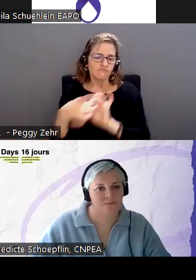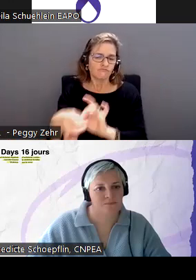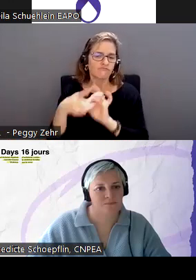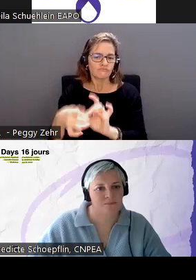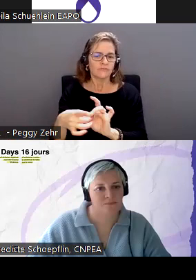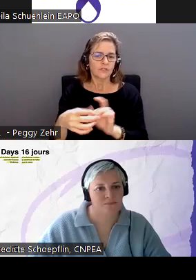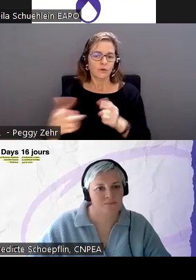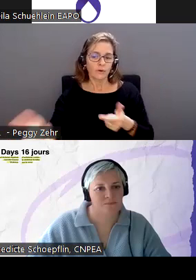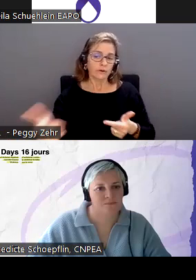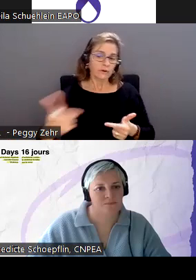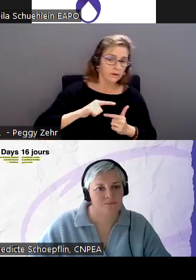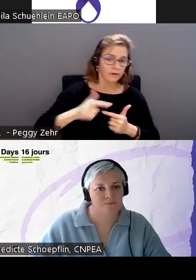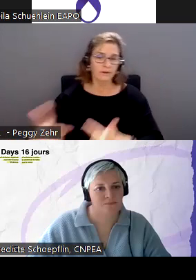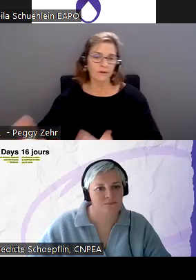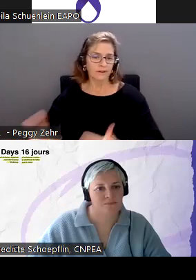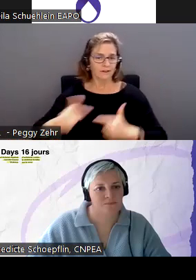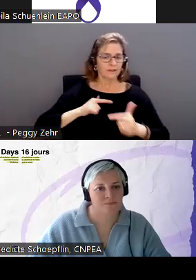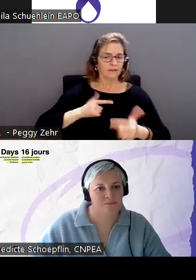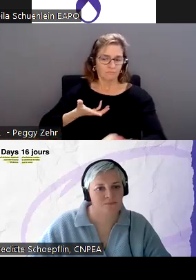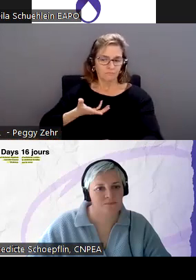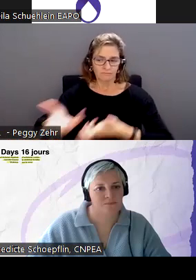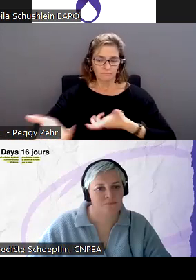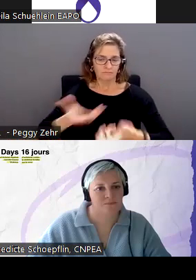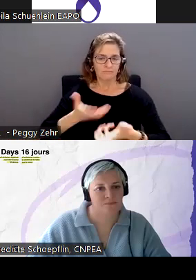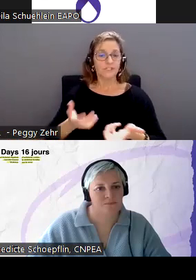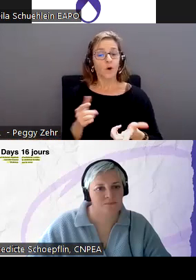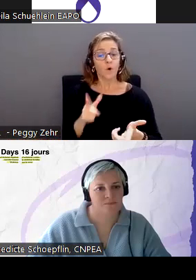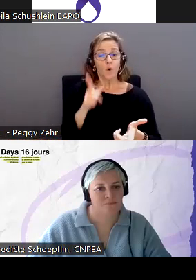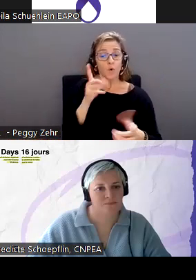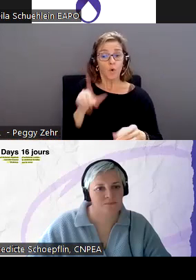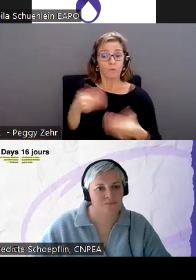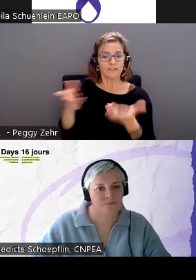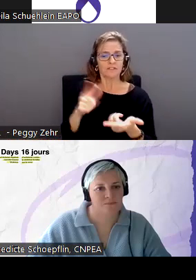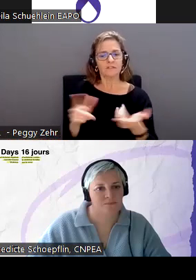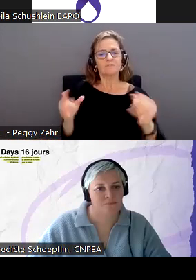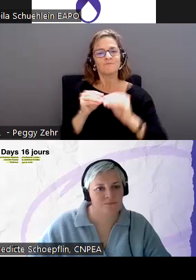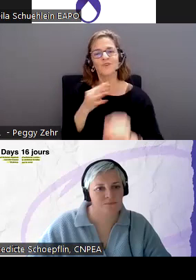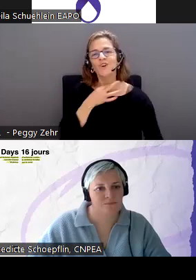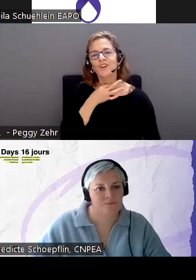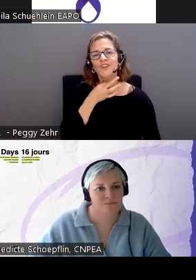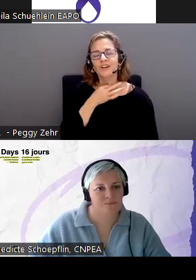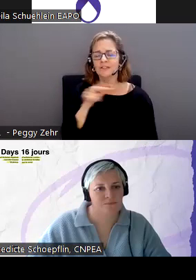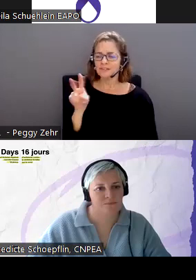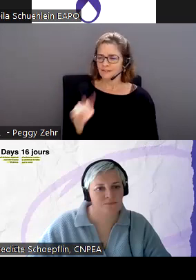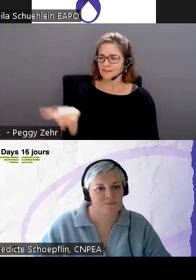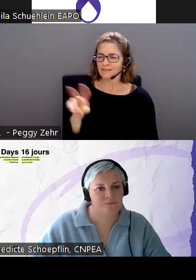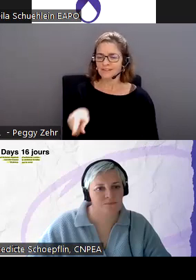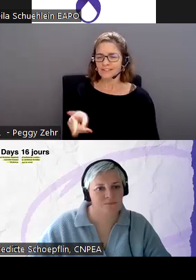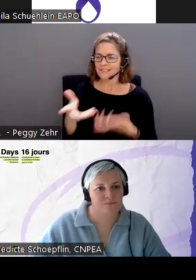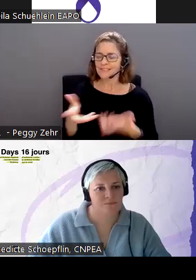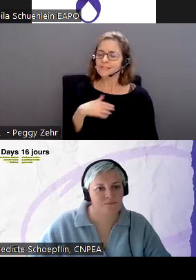relationship where, there's a lot more curiosity and understanding that